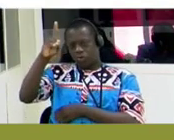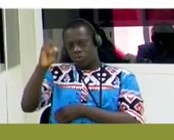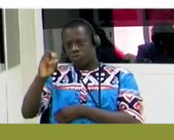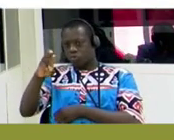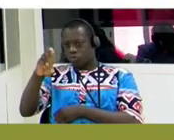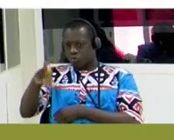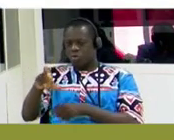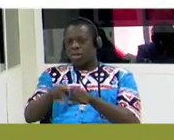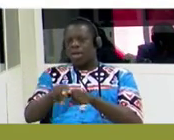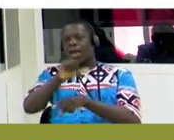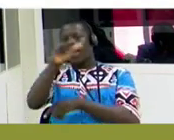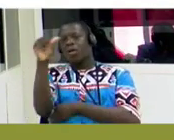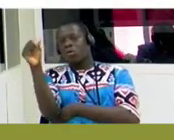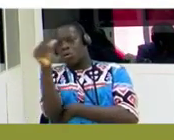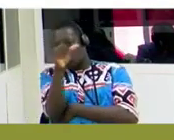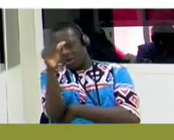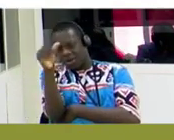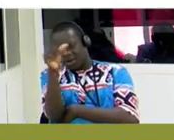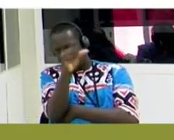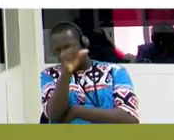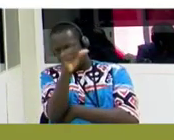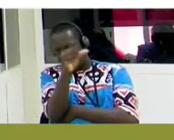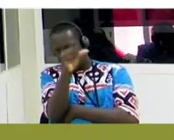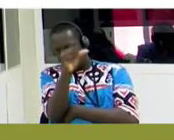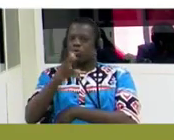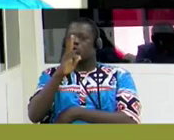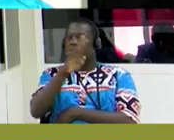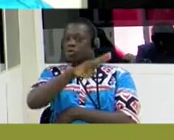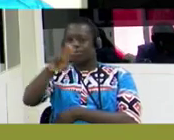gendarmerie officer, whom I cannot remember his name.